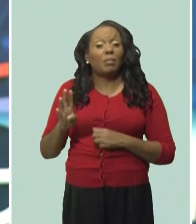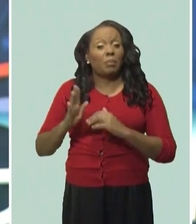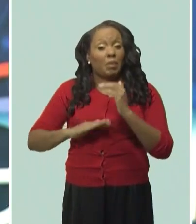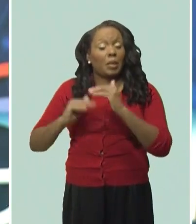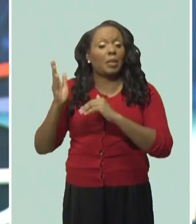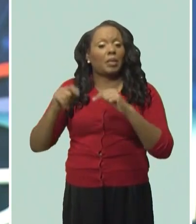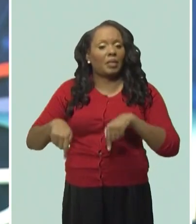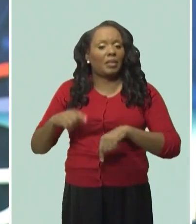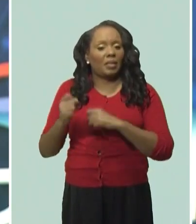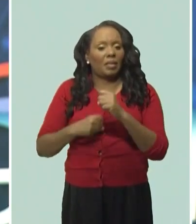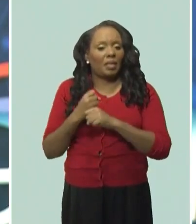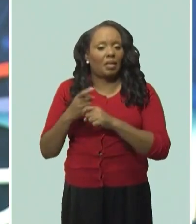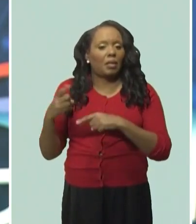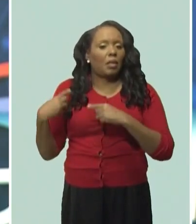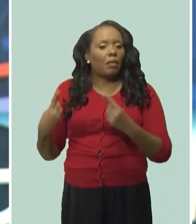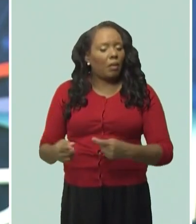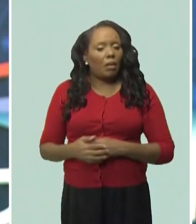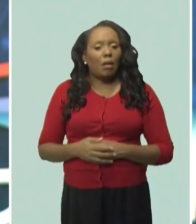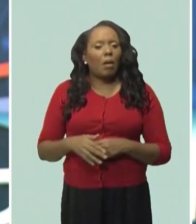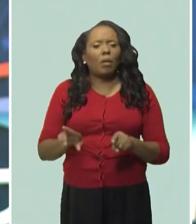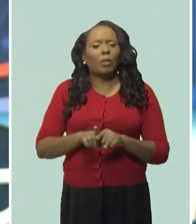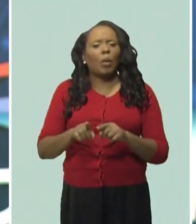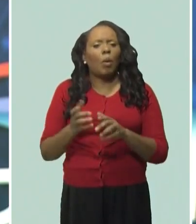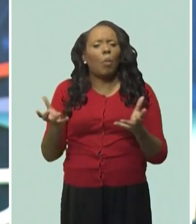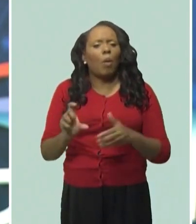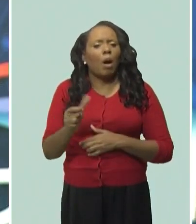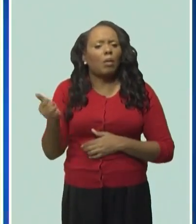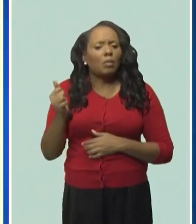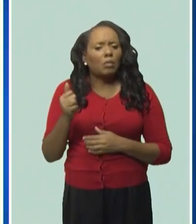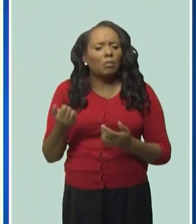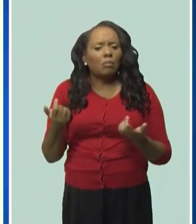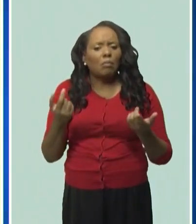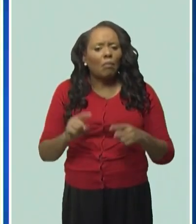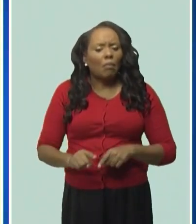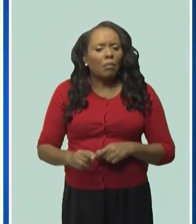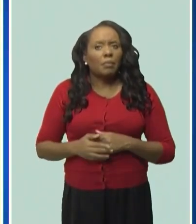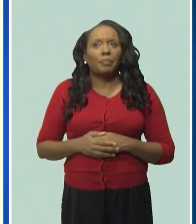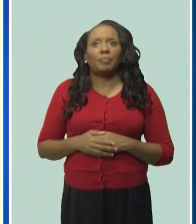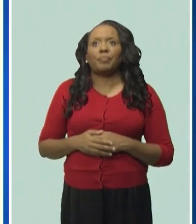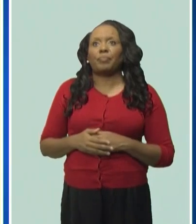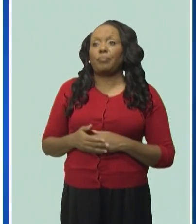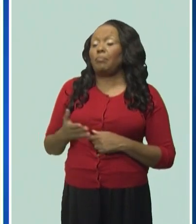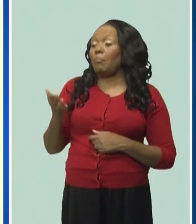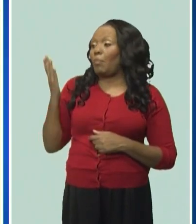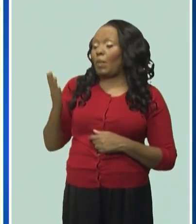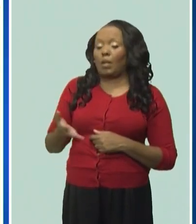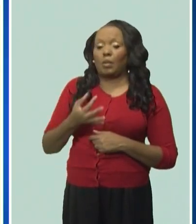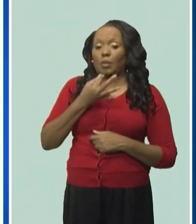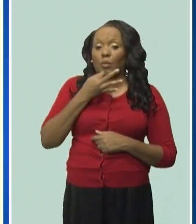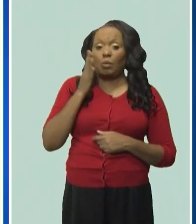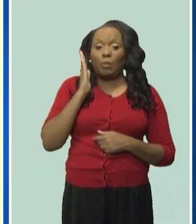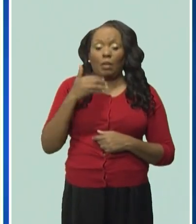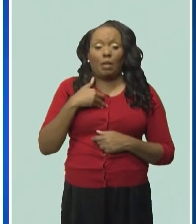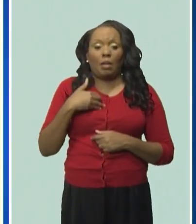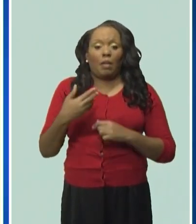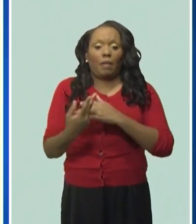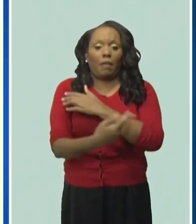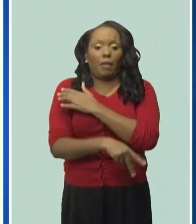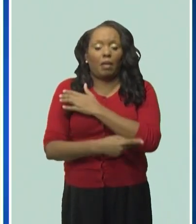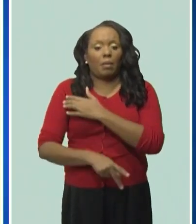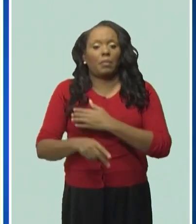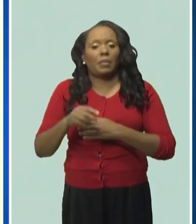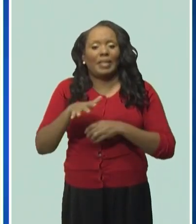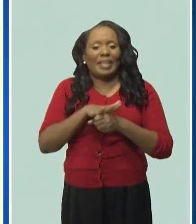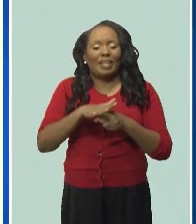also touched on what's in the pipeline. Soon in Clifton and St. Philip, I have 12 houses